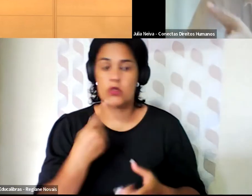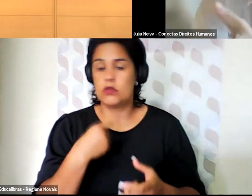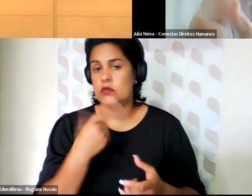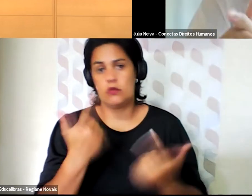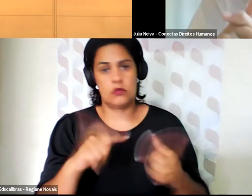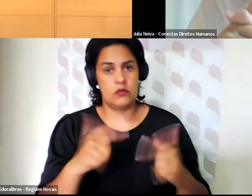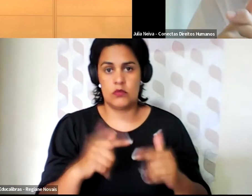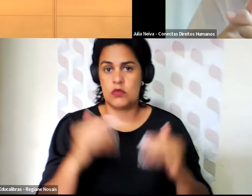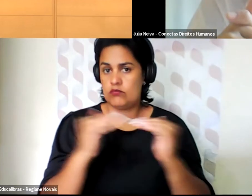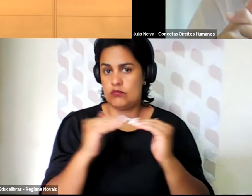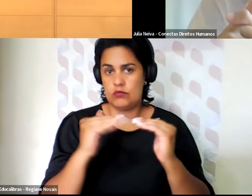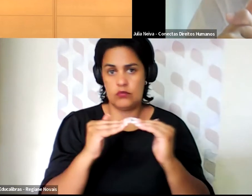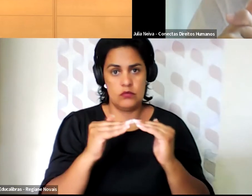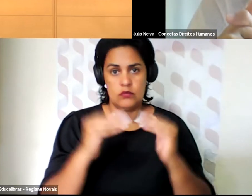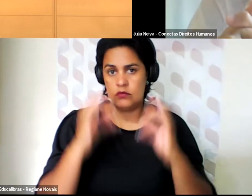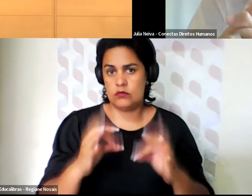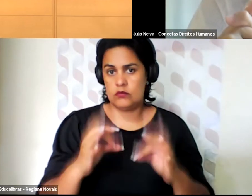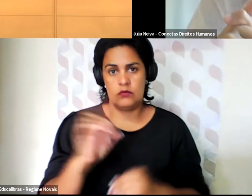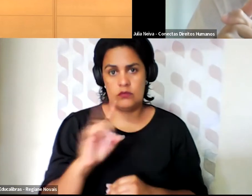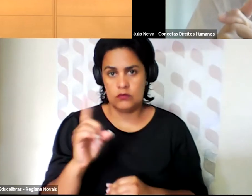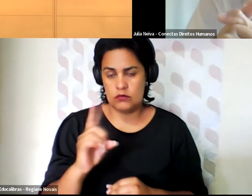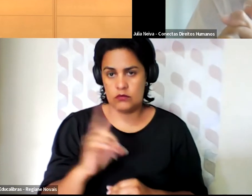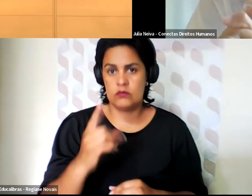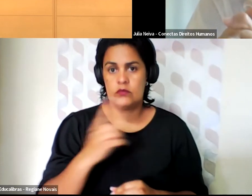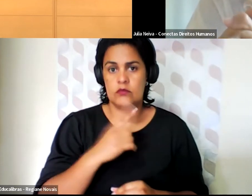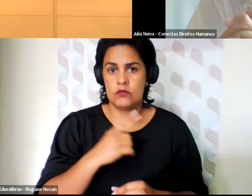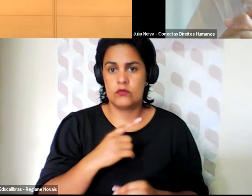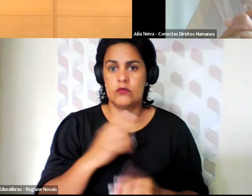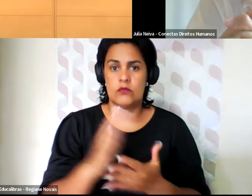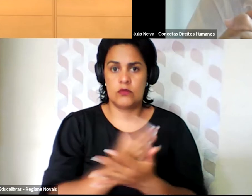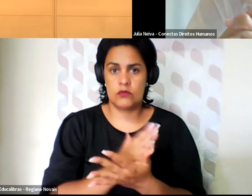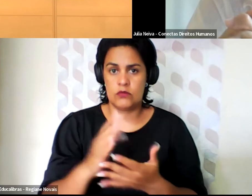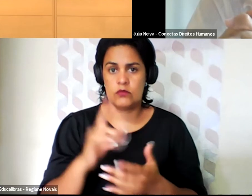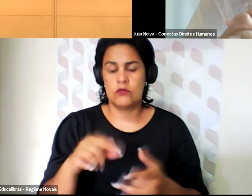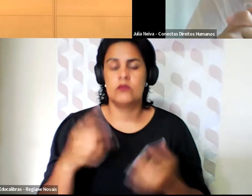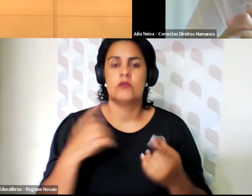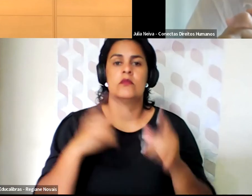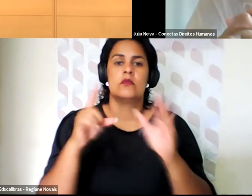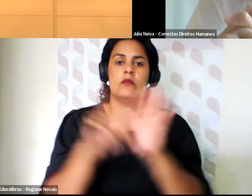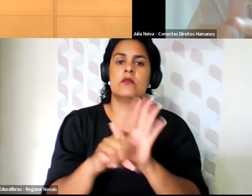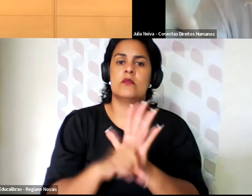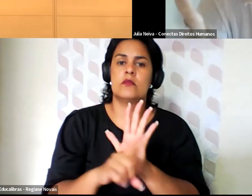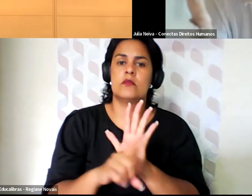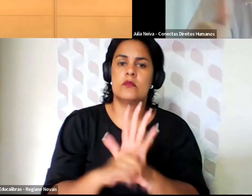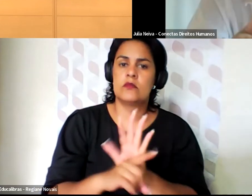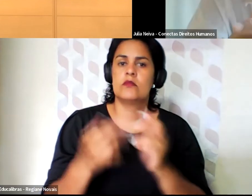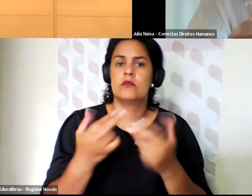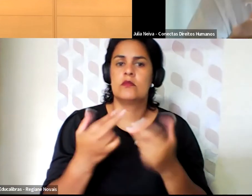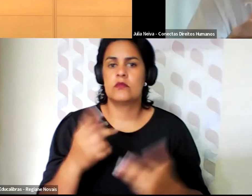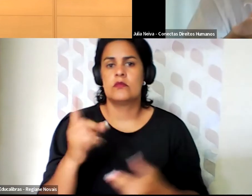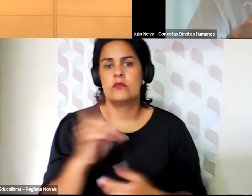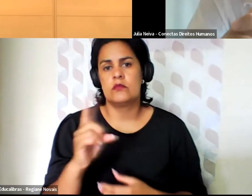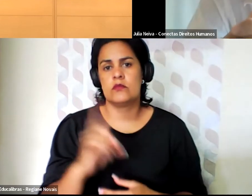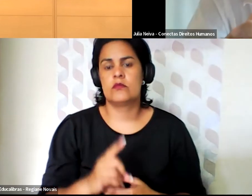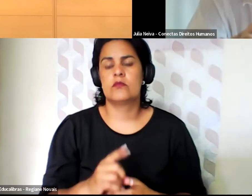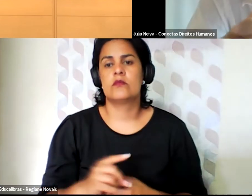we just launched this research last week, what we've been doing is exactly what has been said today,